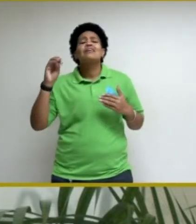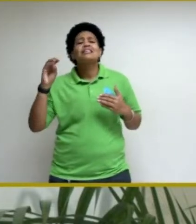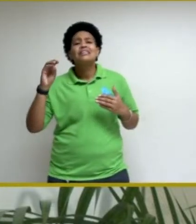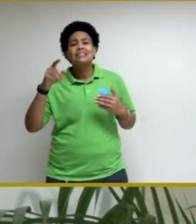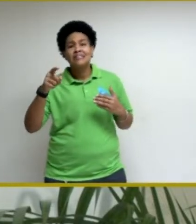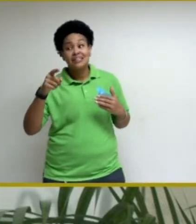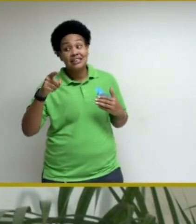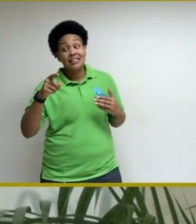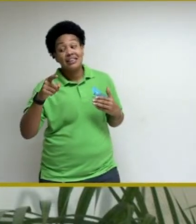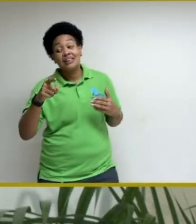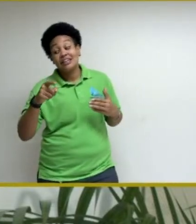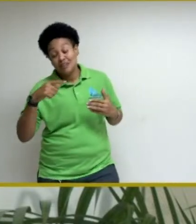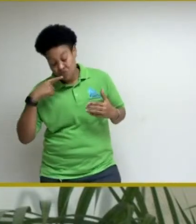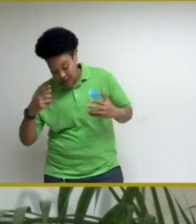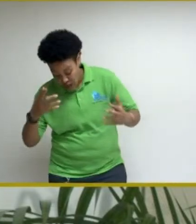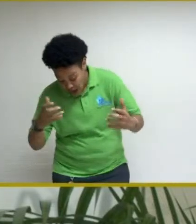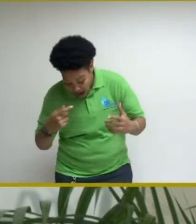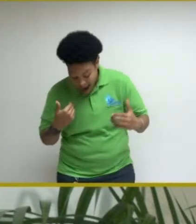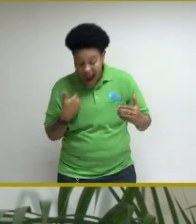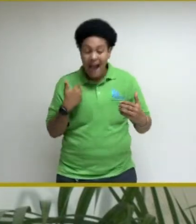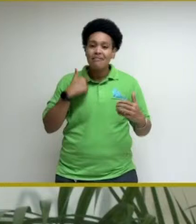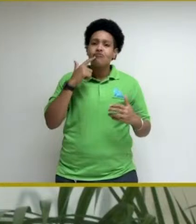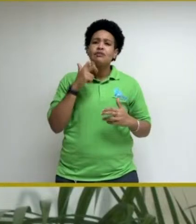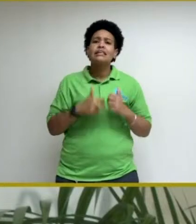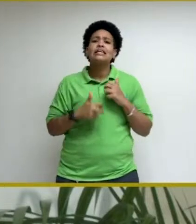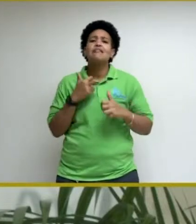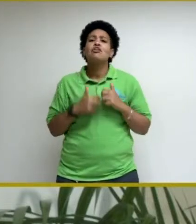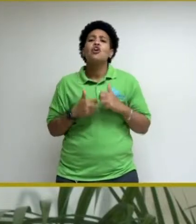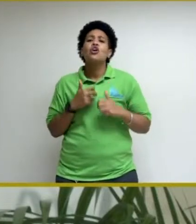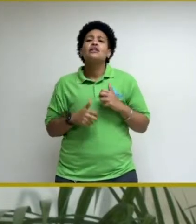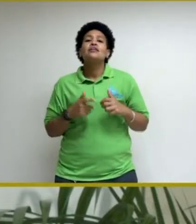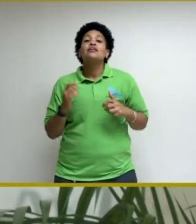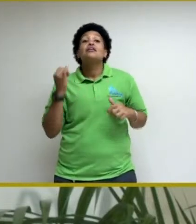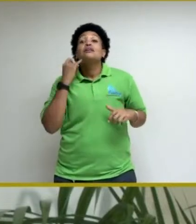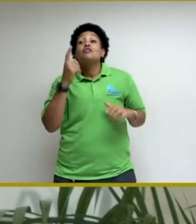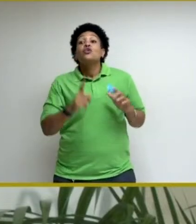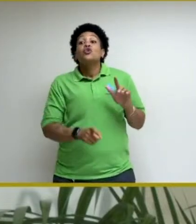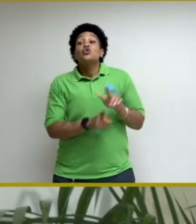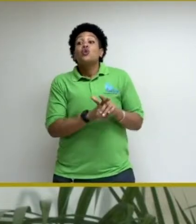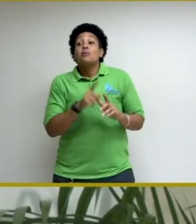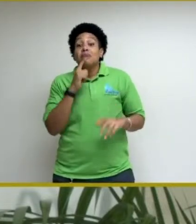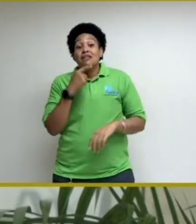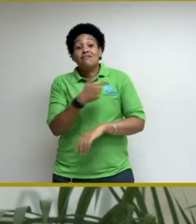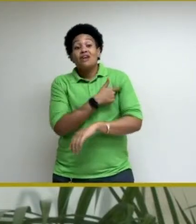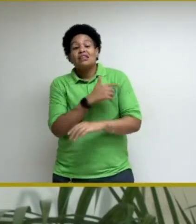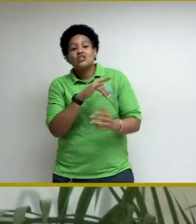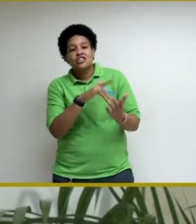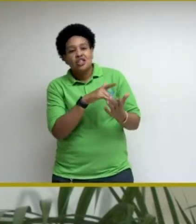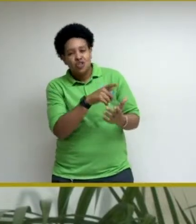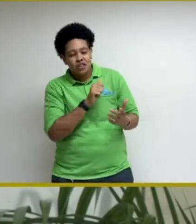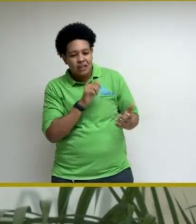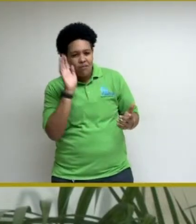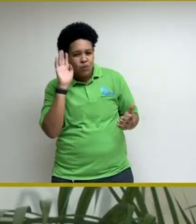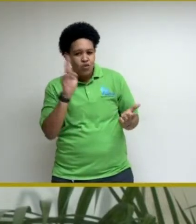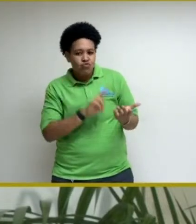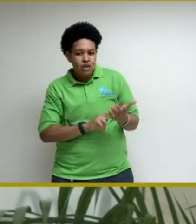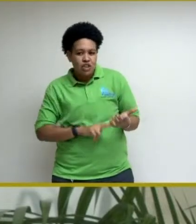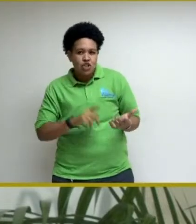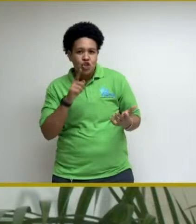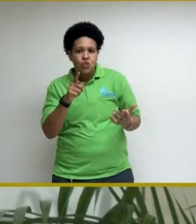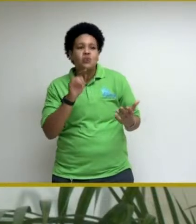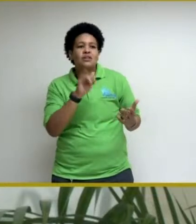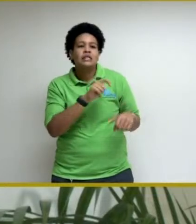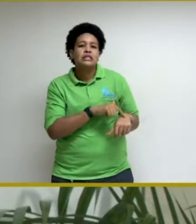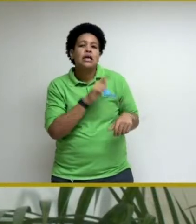60 and it is that you are having difficulty, then if you show up at the vaccination site, then we will register you at